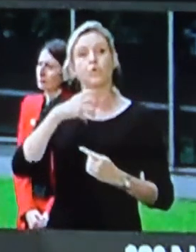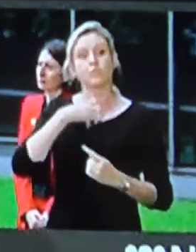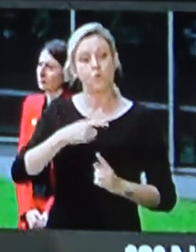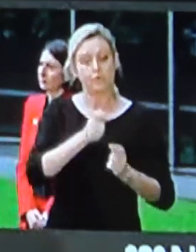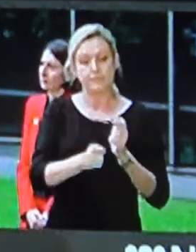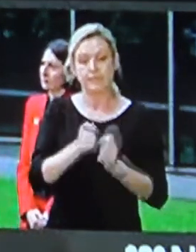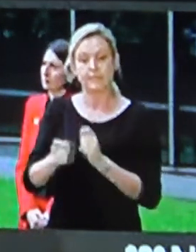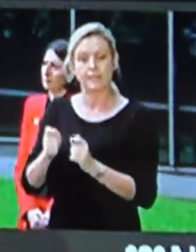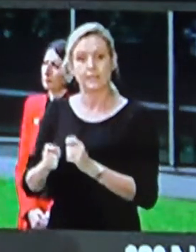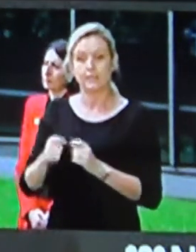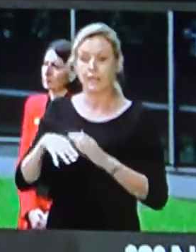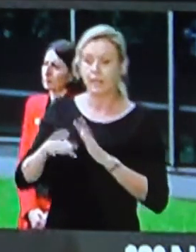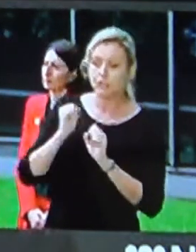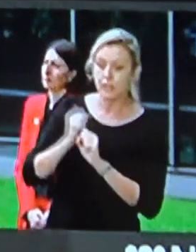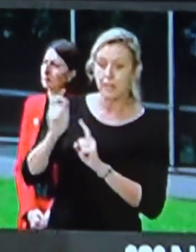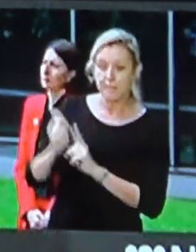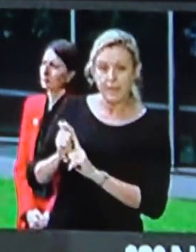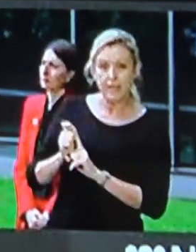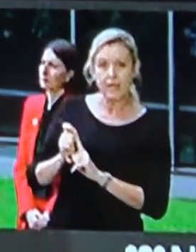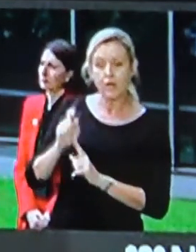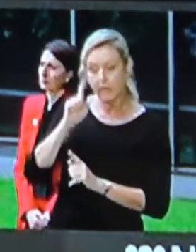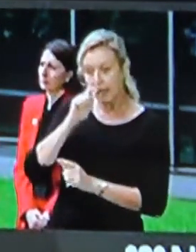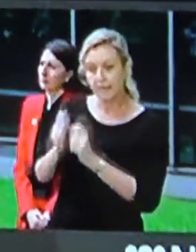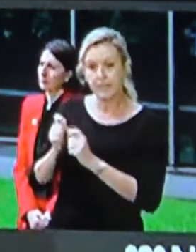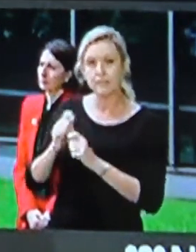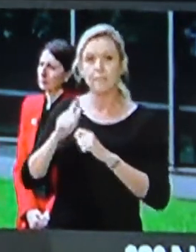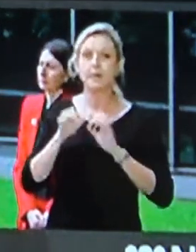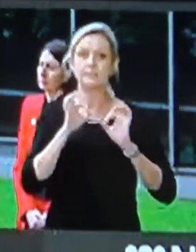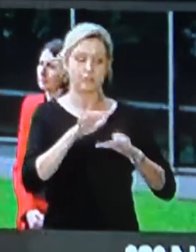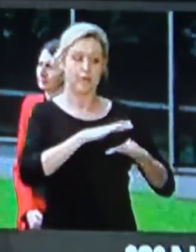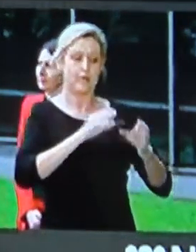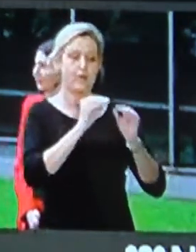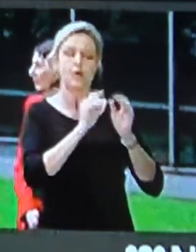among GPs, but also with pop-up clinic at Bondi beginning today. Thank you.